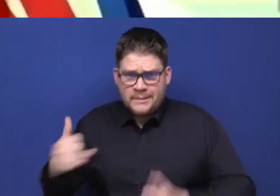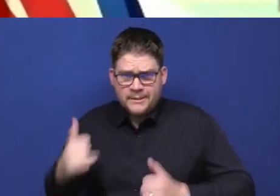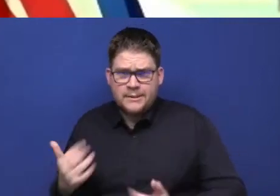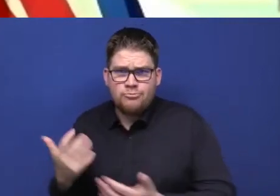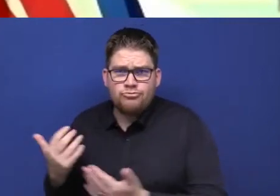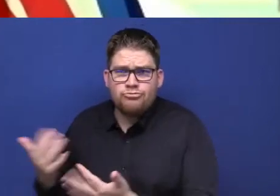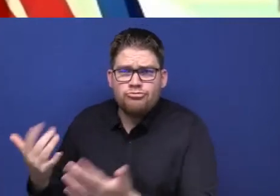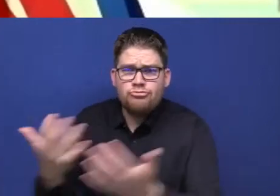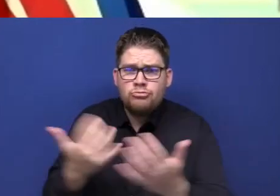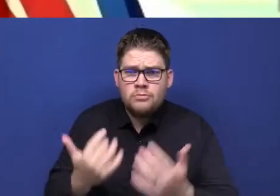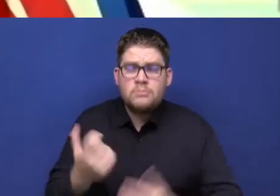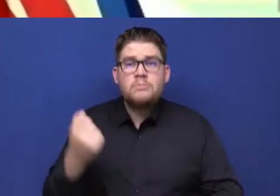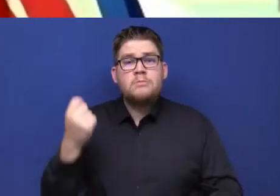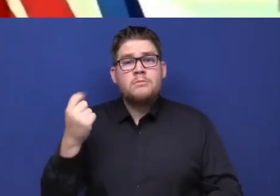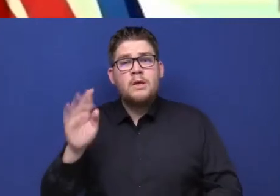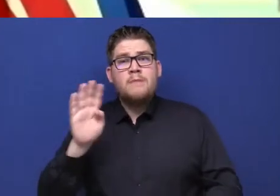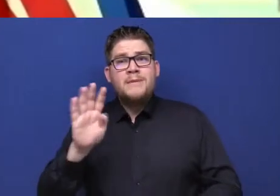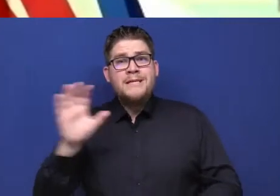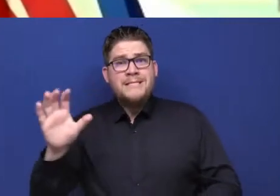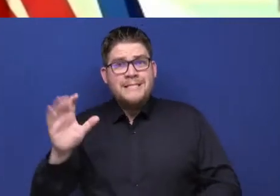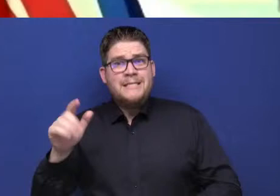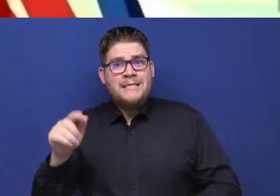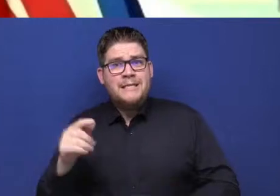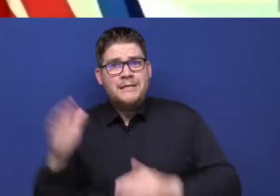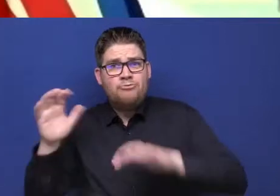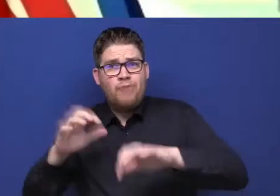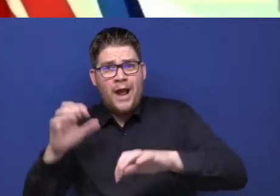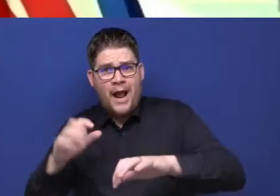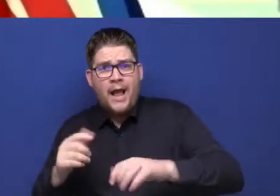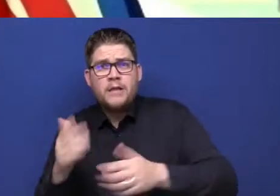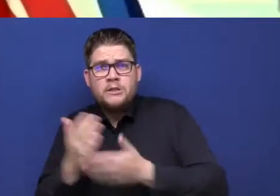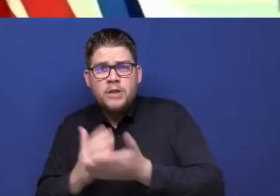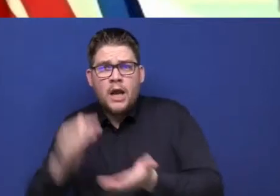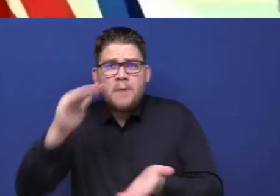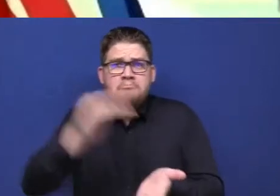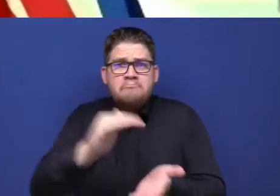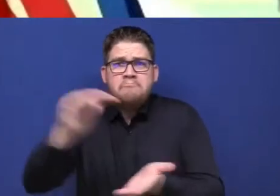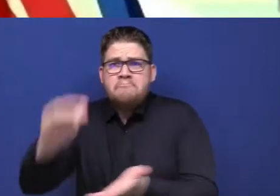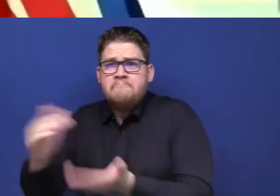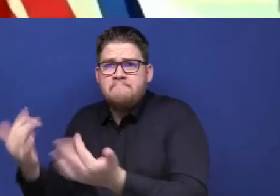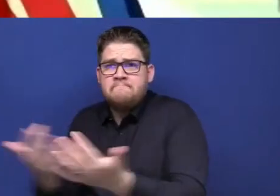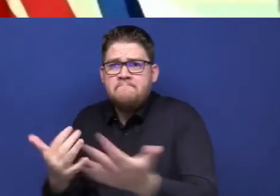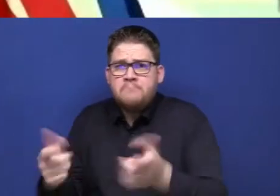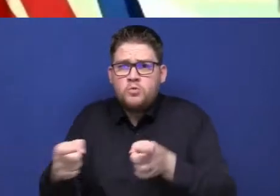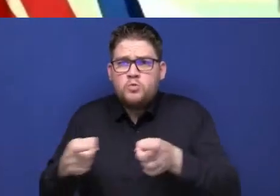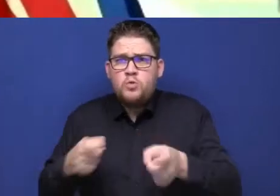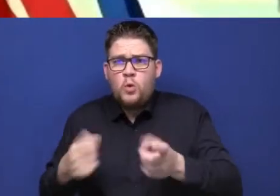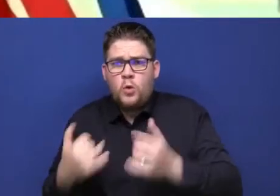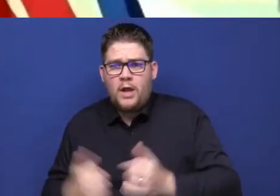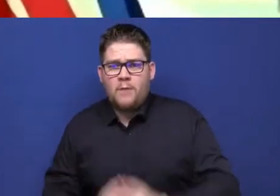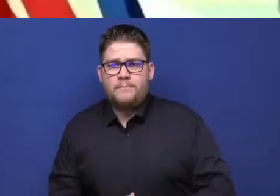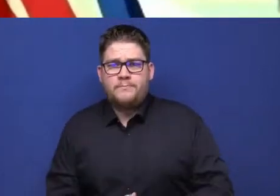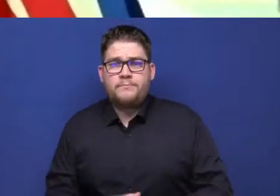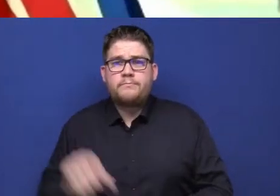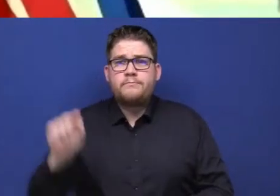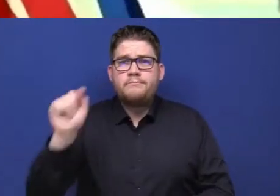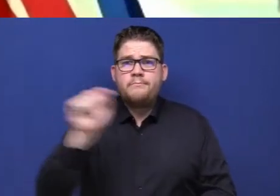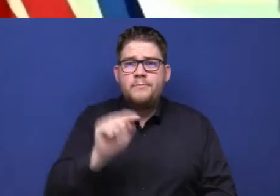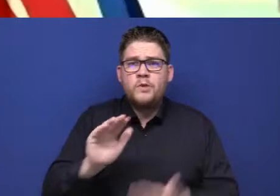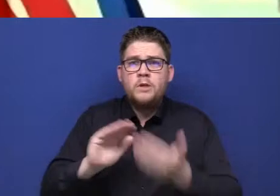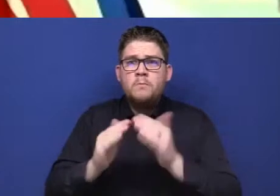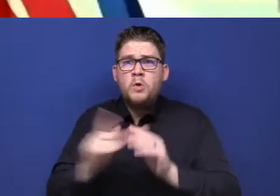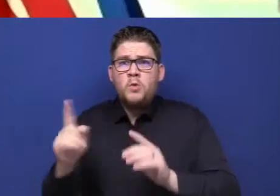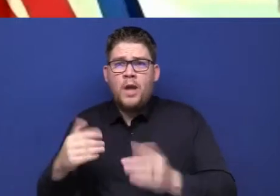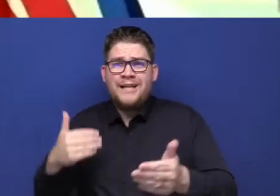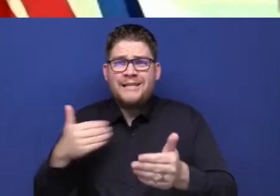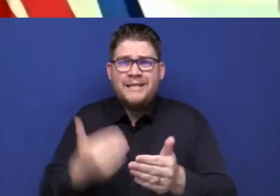all of us, and especially for the many thousands of people living in fire-affected communities. But the rain has not been enough to fully combat